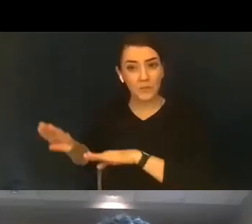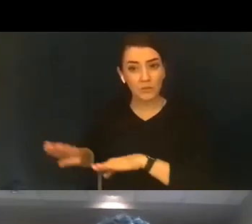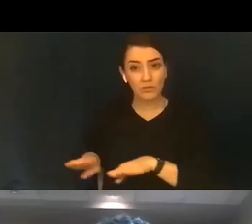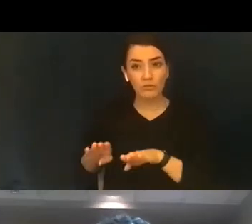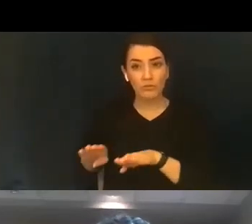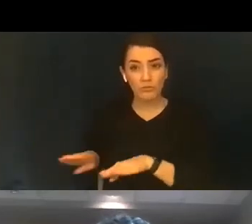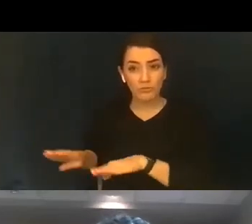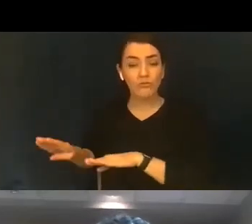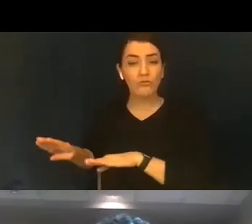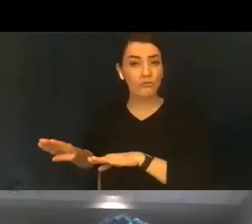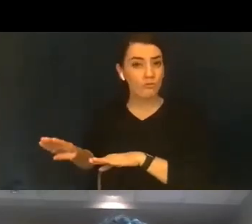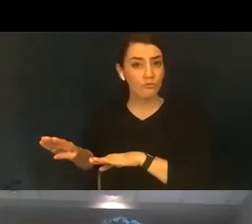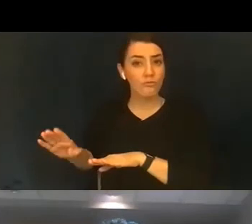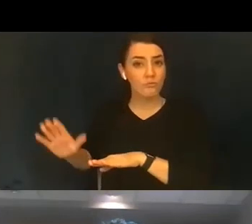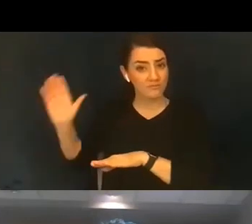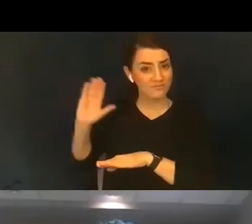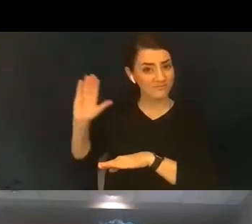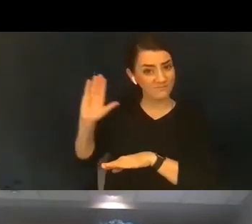acts.